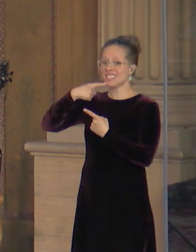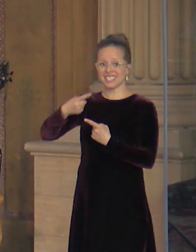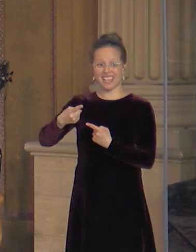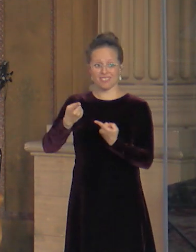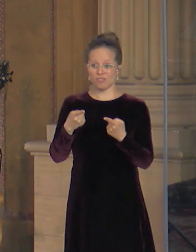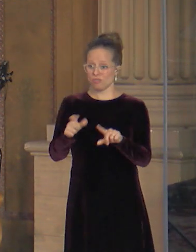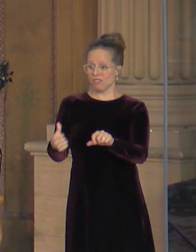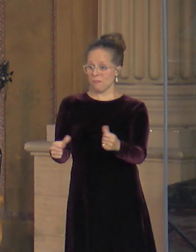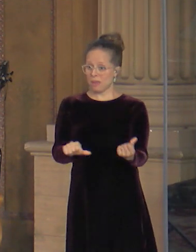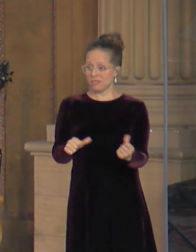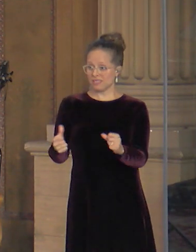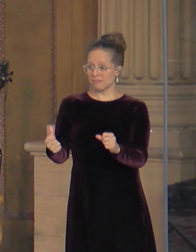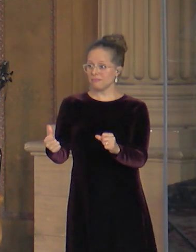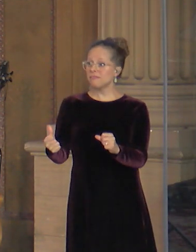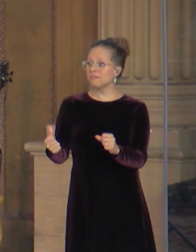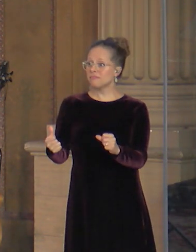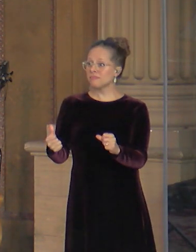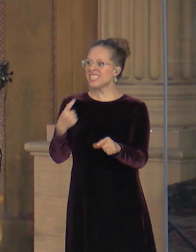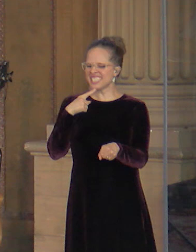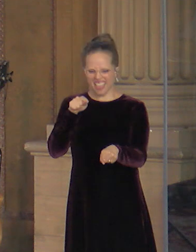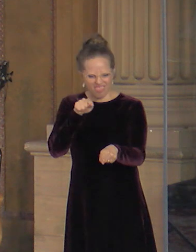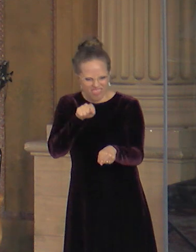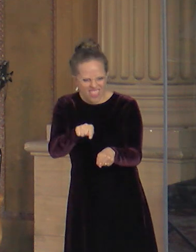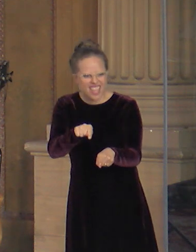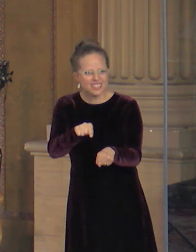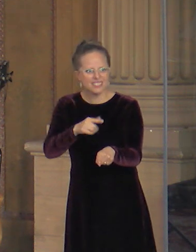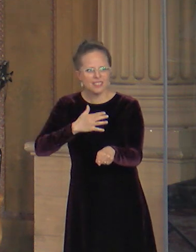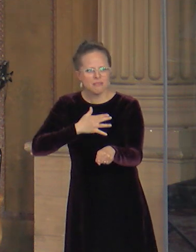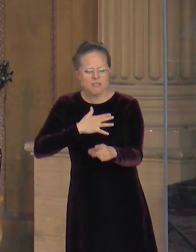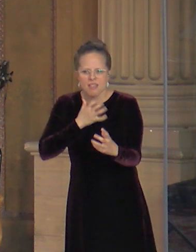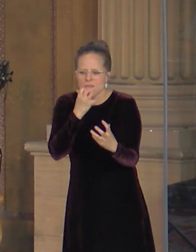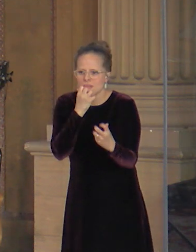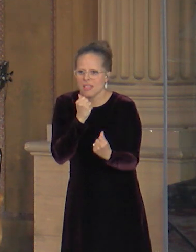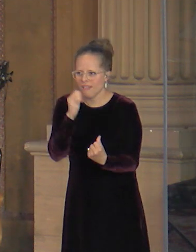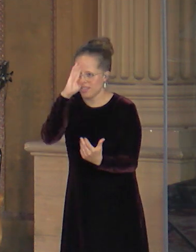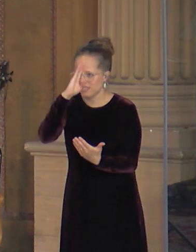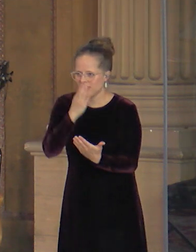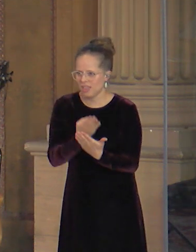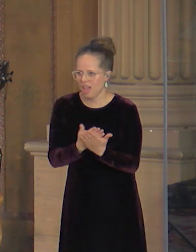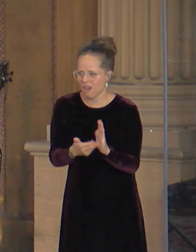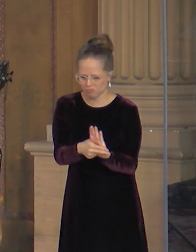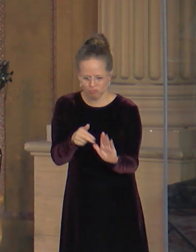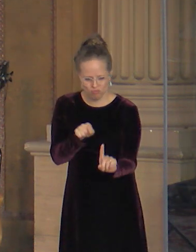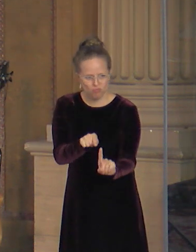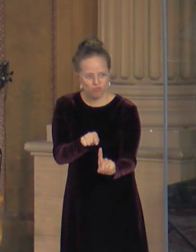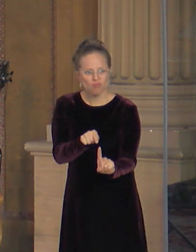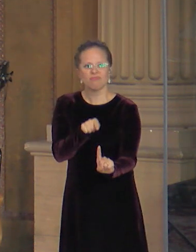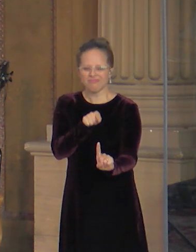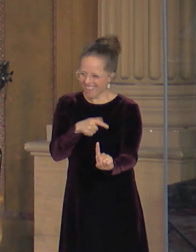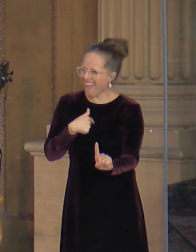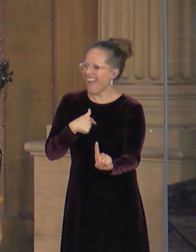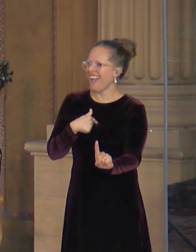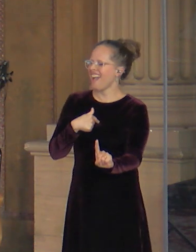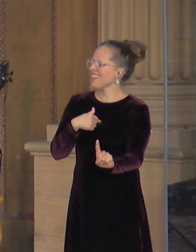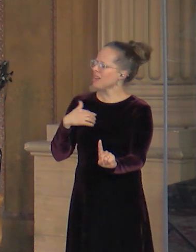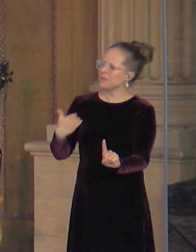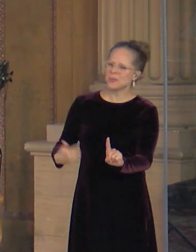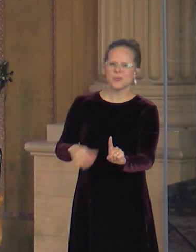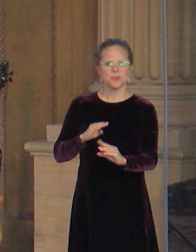baptism he said this is my beloved son with him I am well pleased